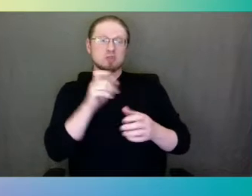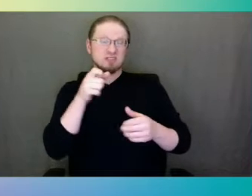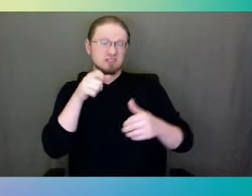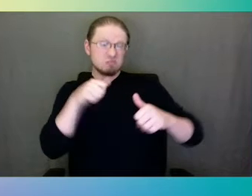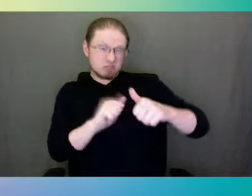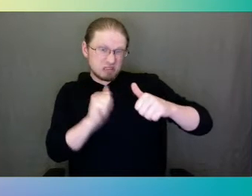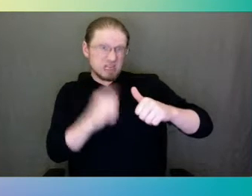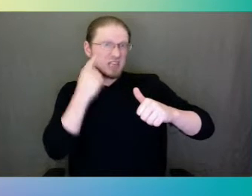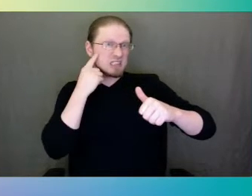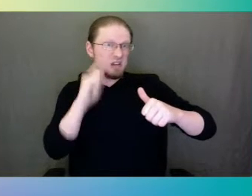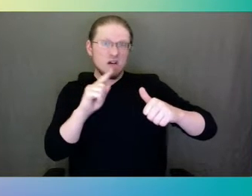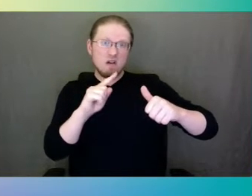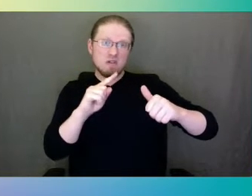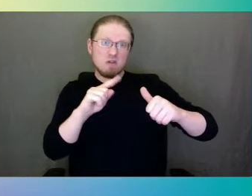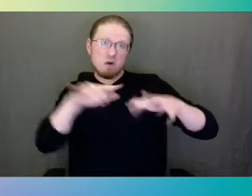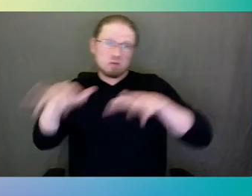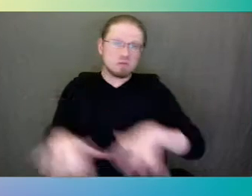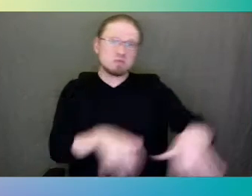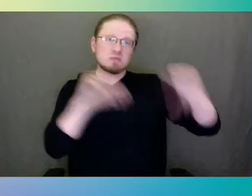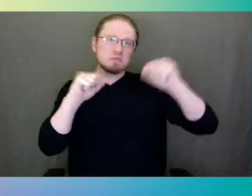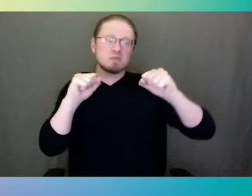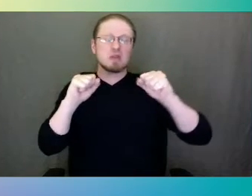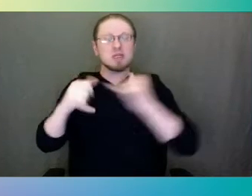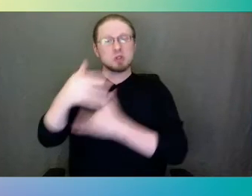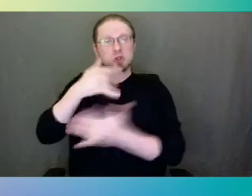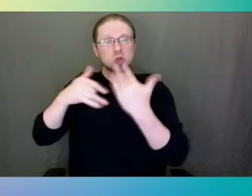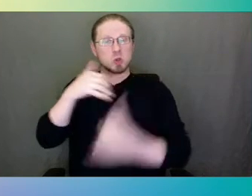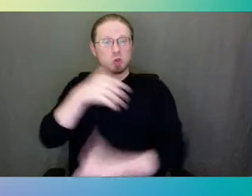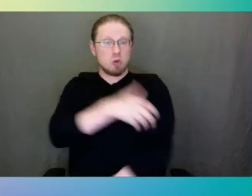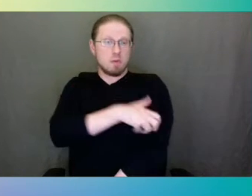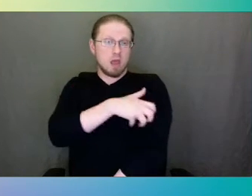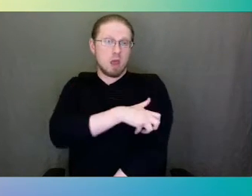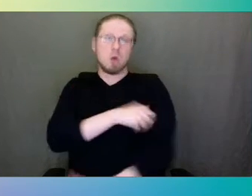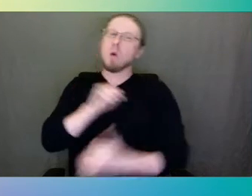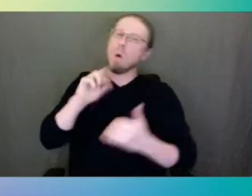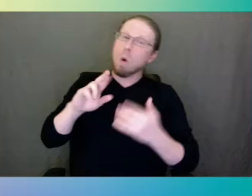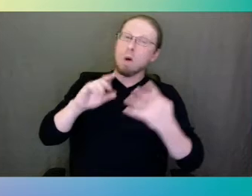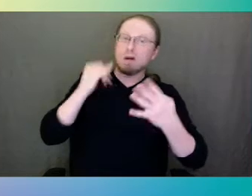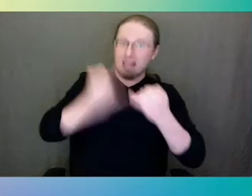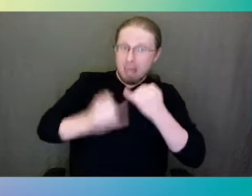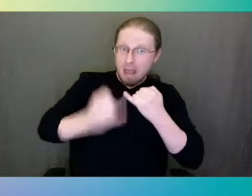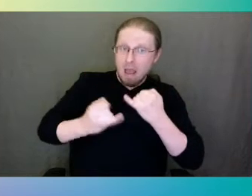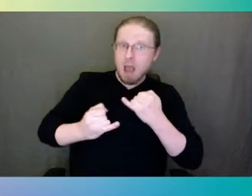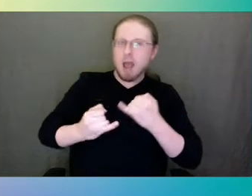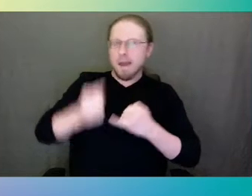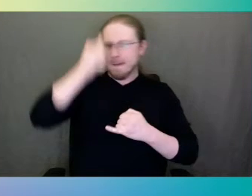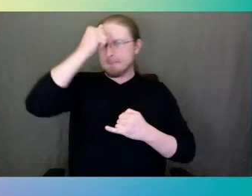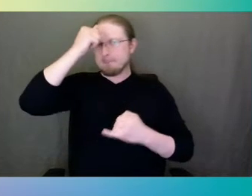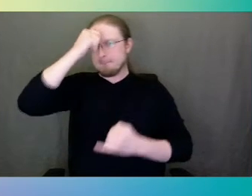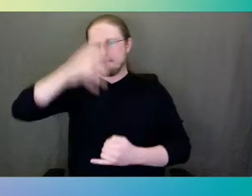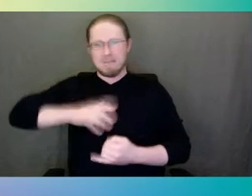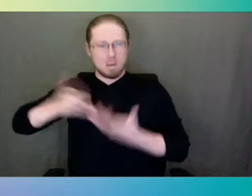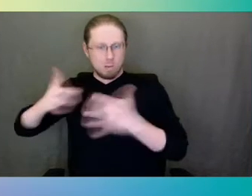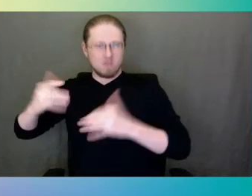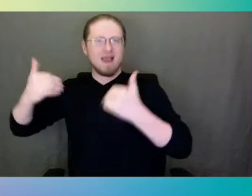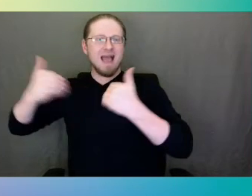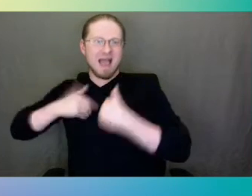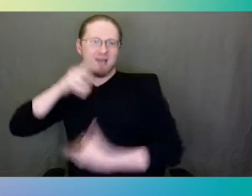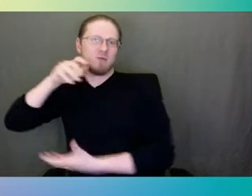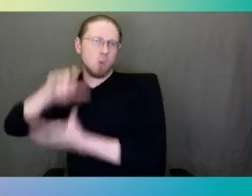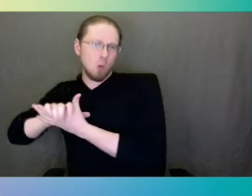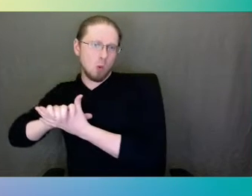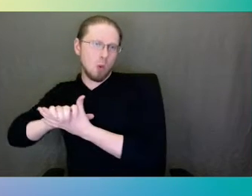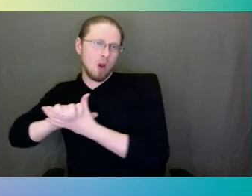which is adultery. So, one of the things that we see in history, and when we look at this particular word and how it was used